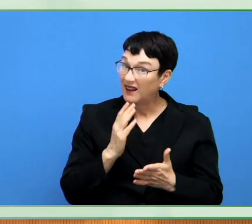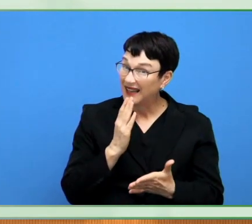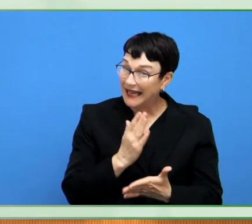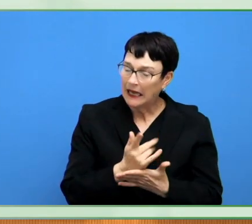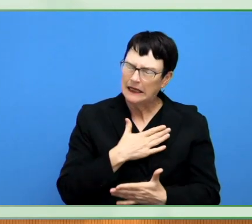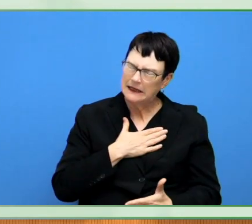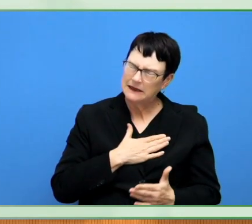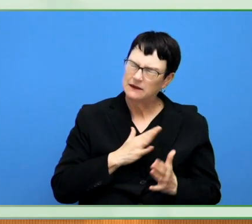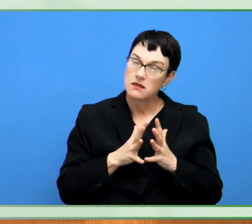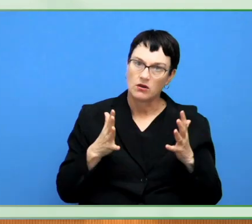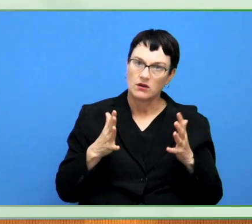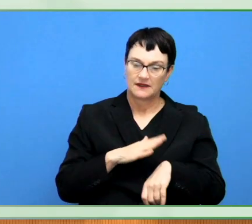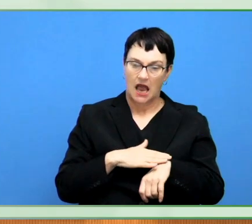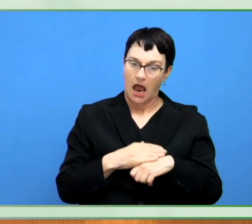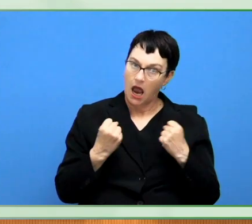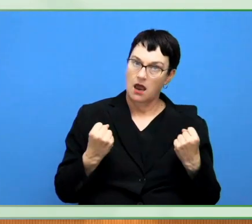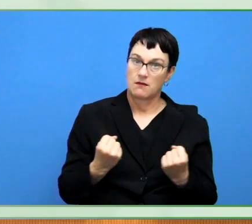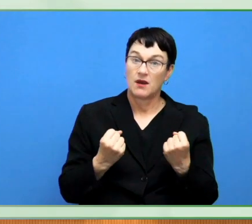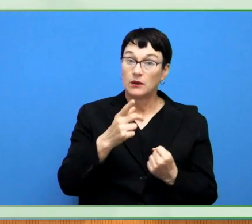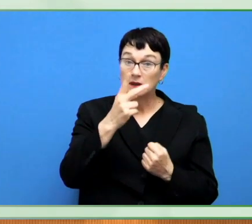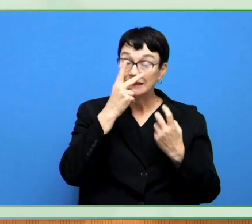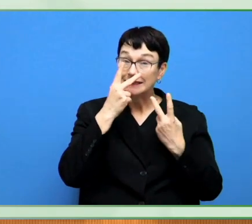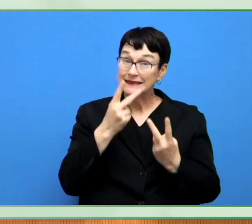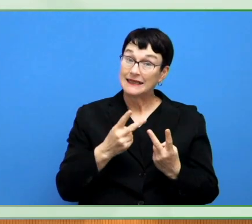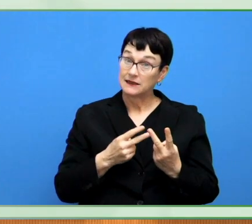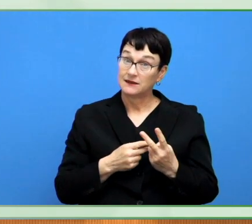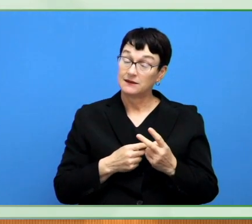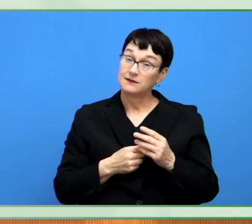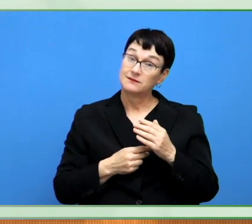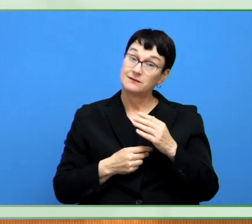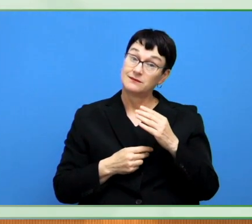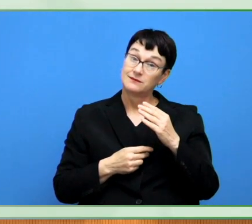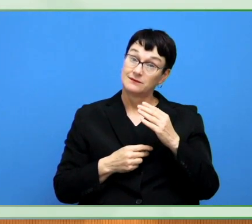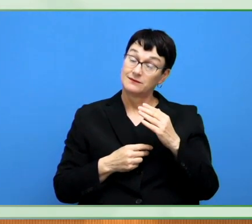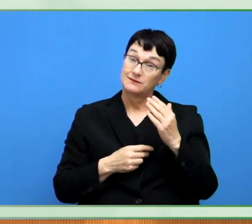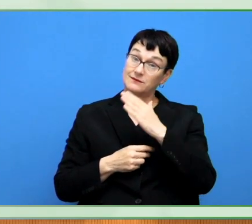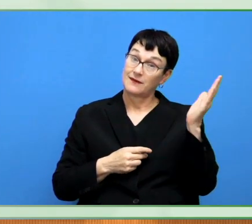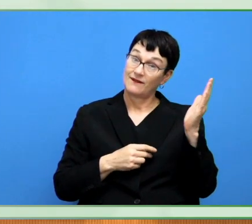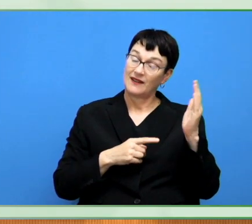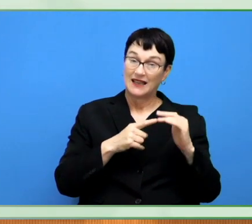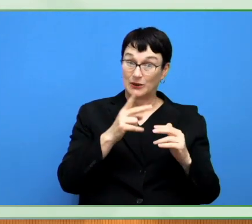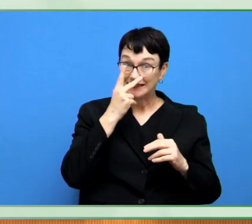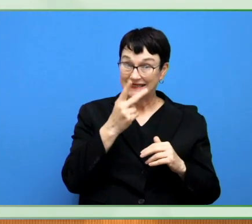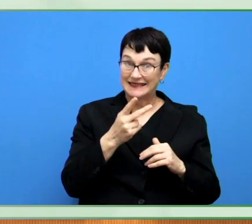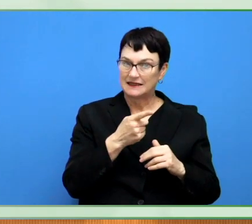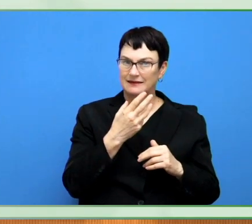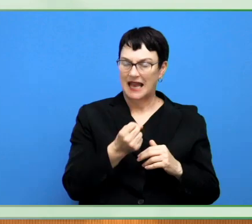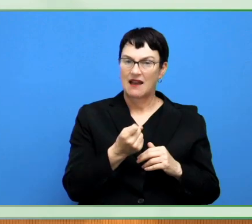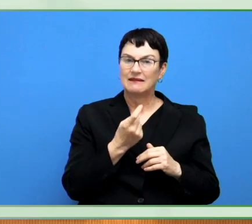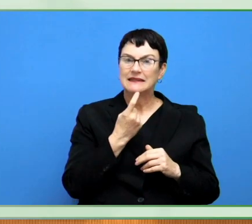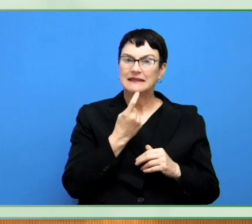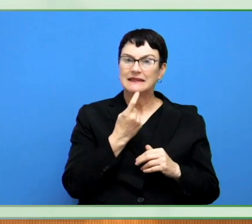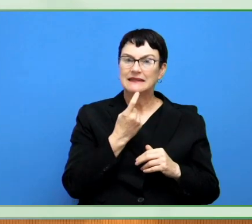see a table filled with metallic components. It's a photo that depicts very small components,